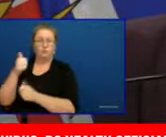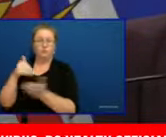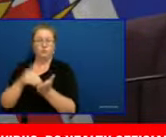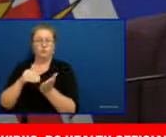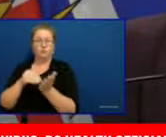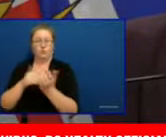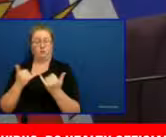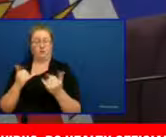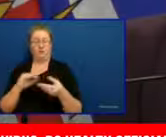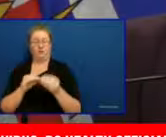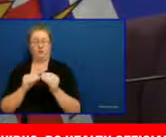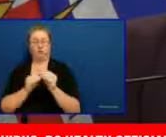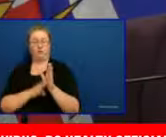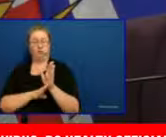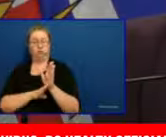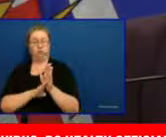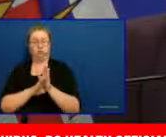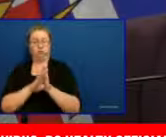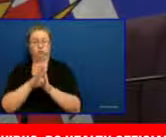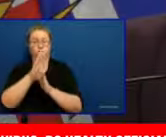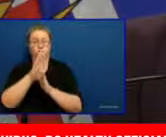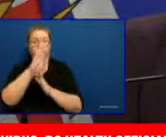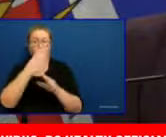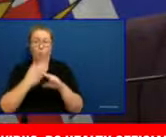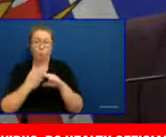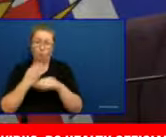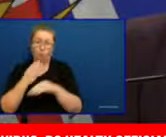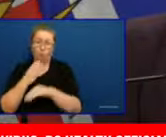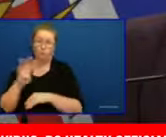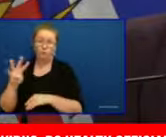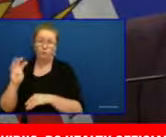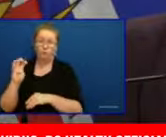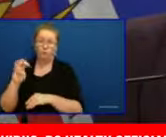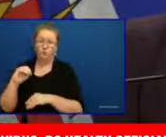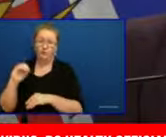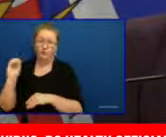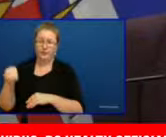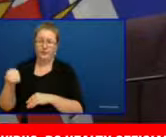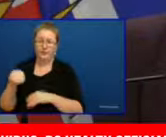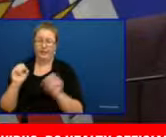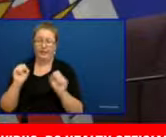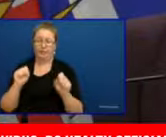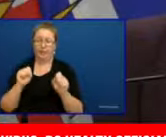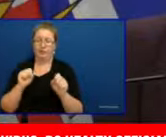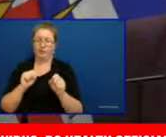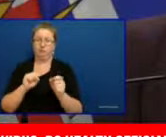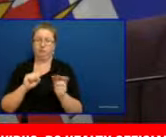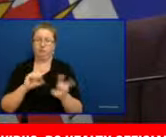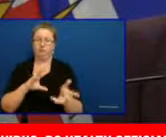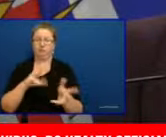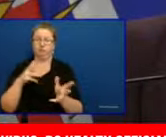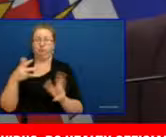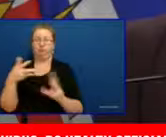says ICUs in the province would be at 400% capacity for Christmas. So now where do you